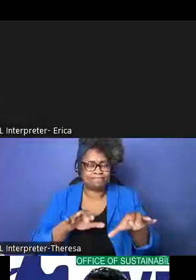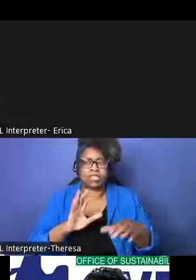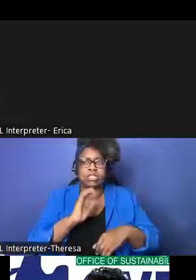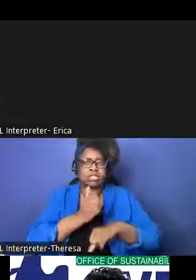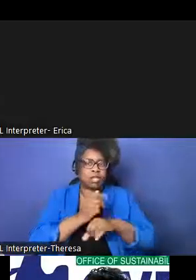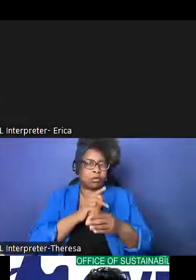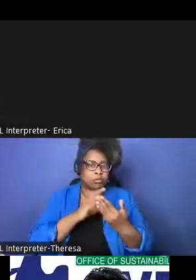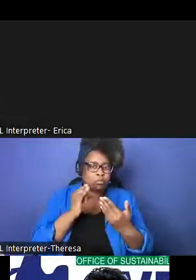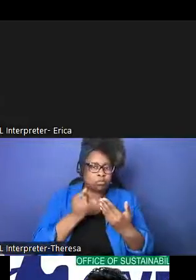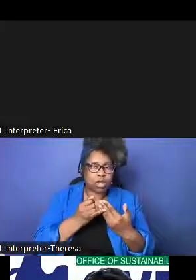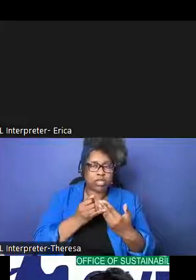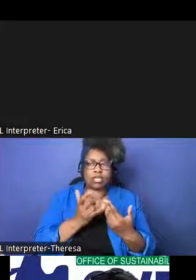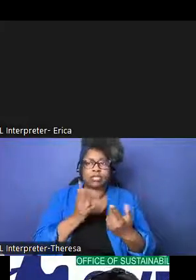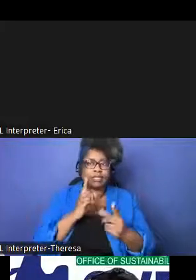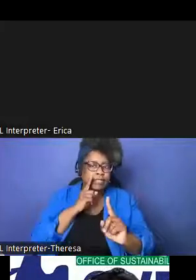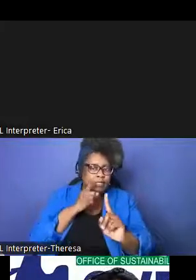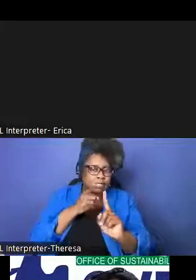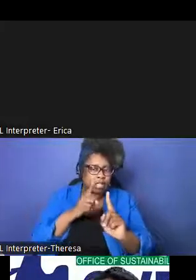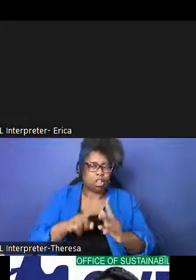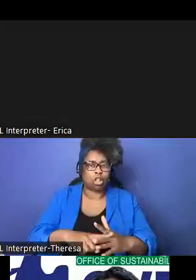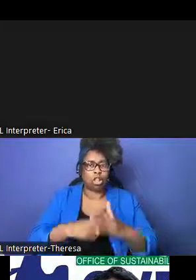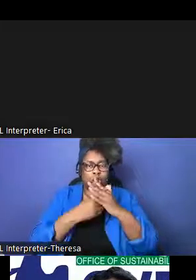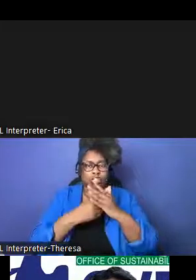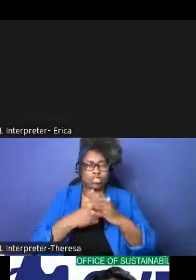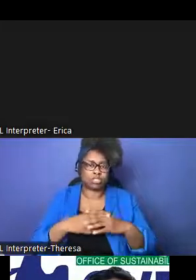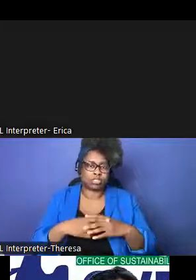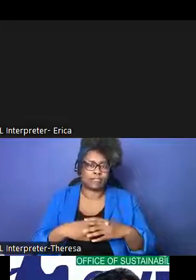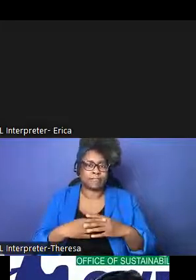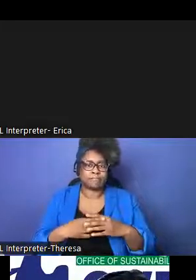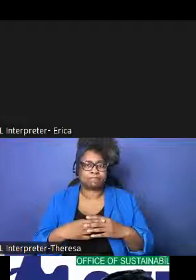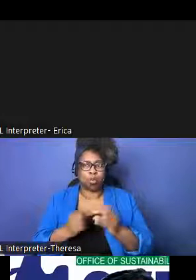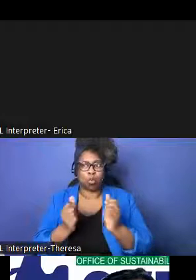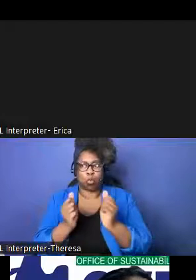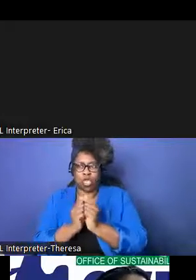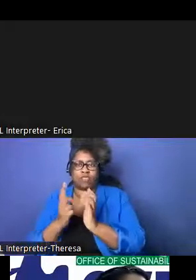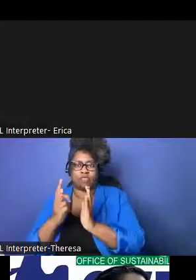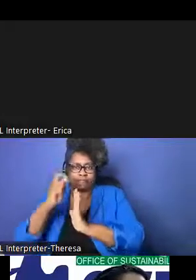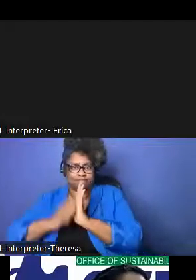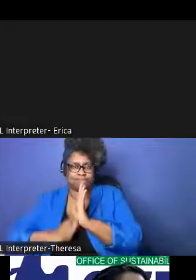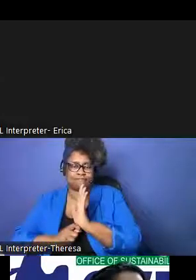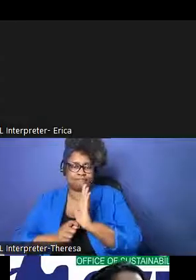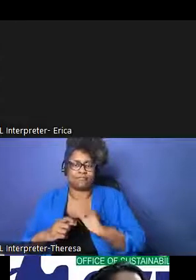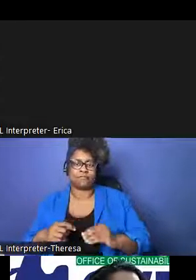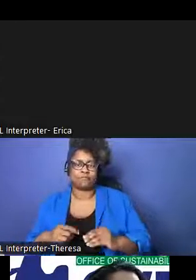and initiatives launched in parallel. And we'll talk a little bit about that in the following